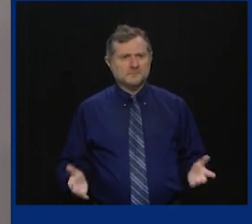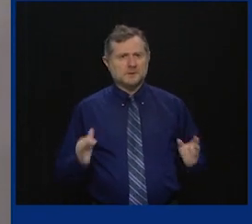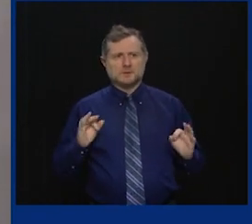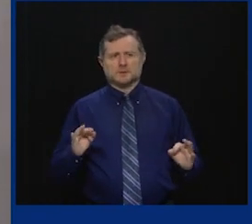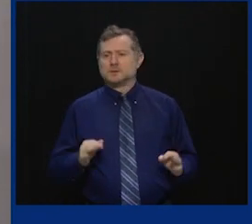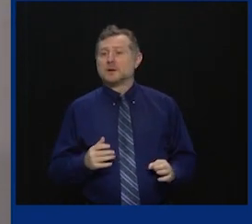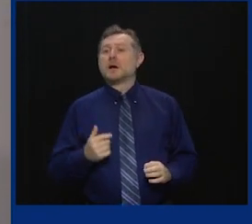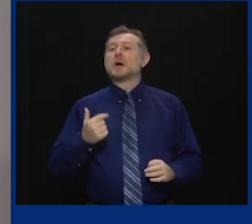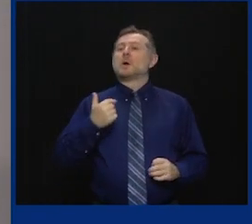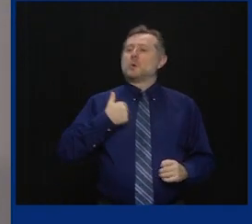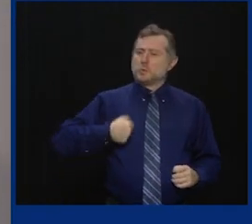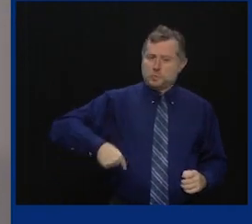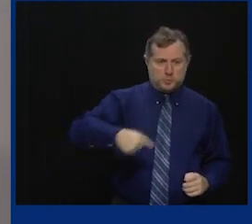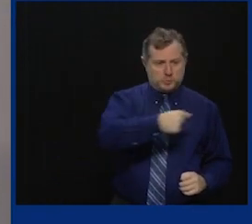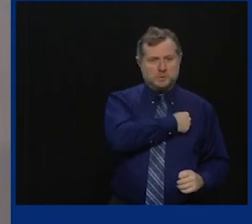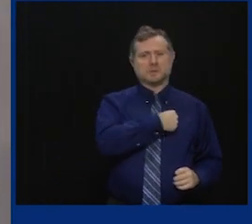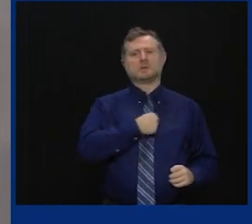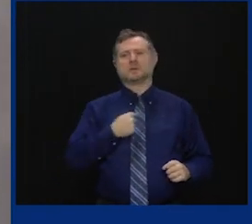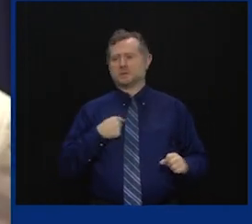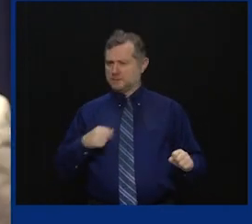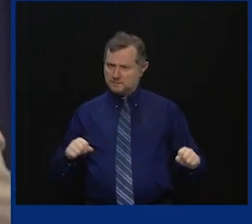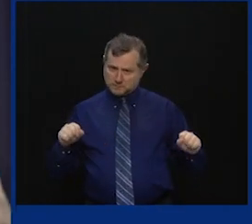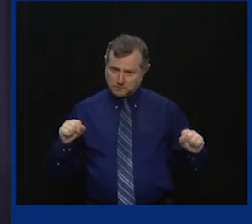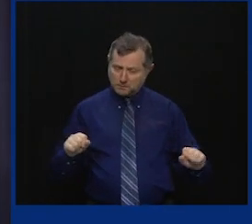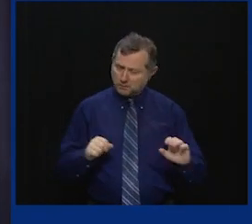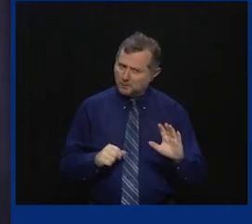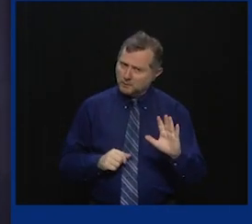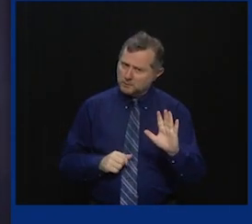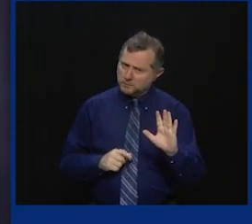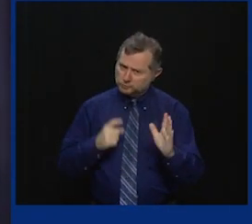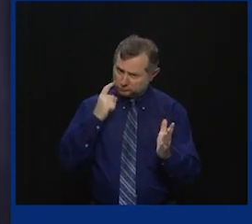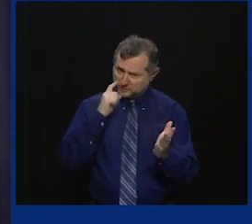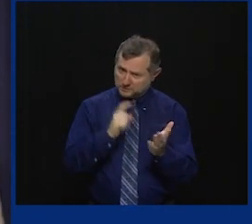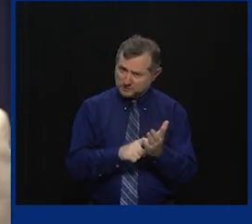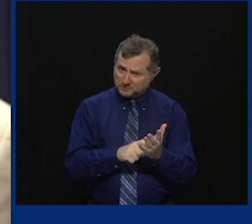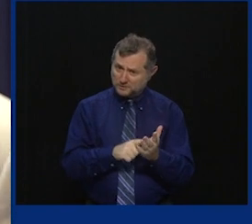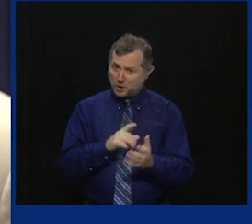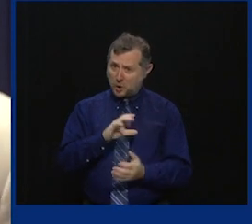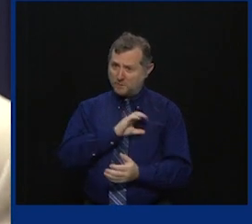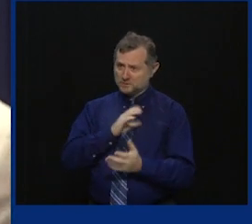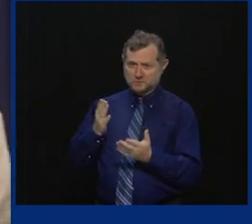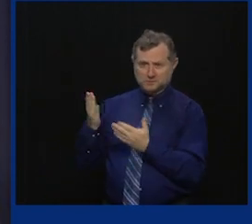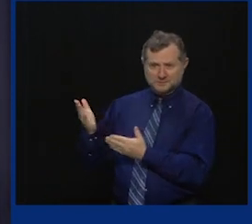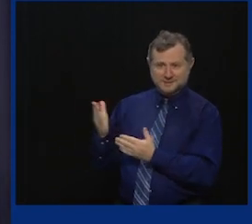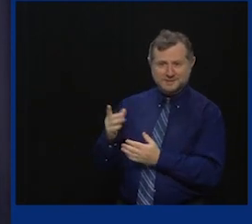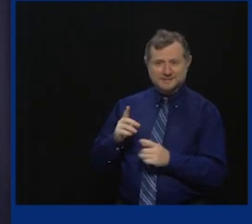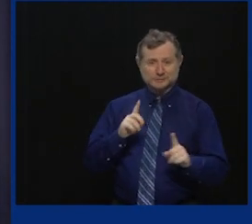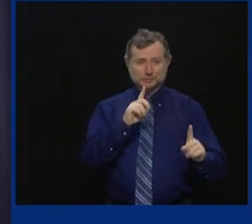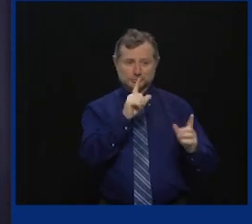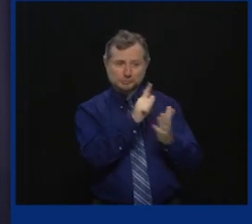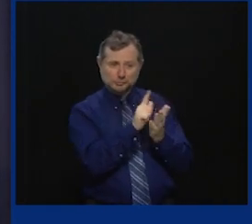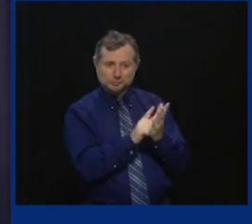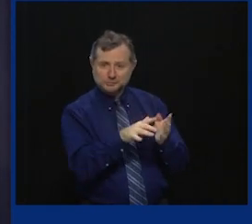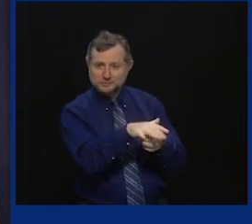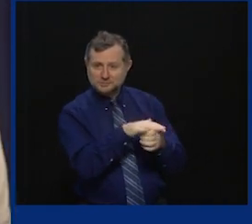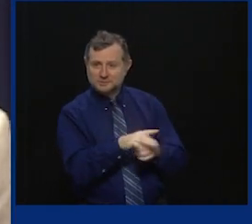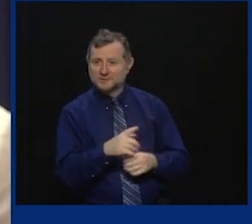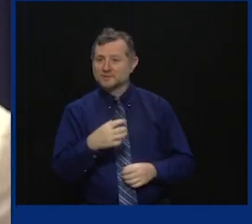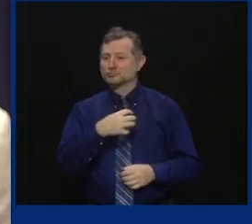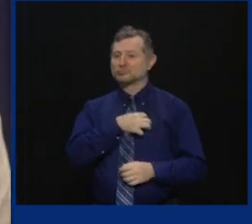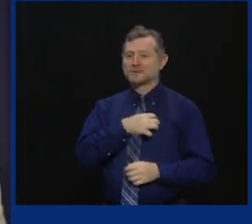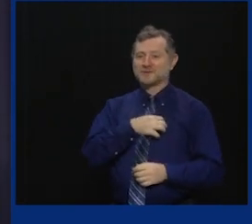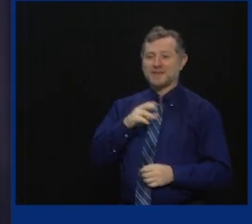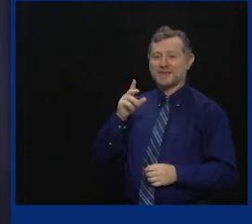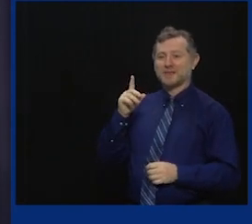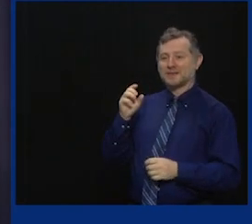We can, because I see we have our law enforcement here, we have our district attorneys, there are sheriffs, the Erie County Sheriff.